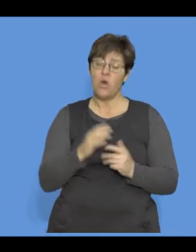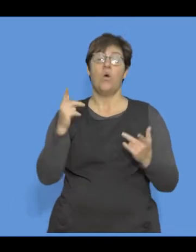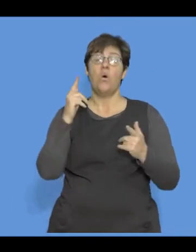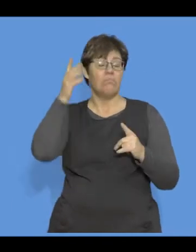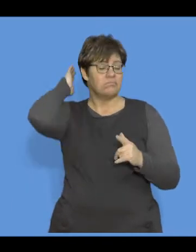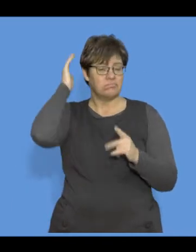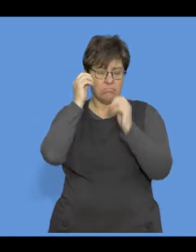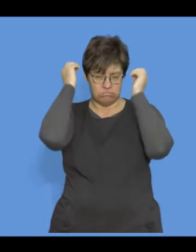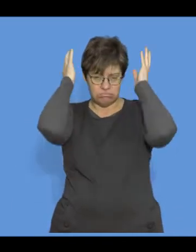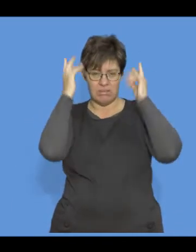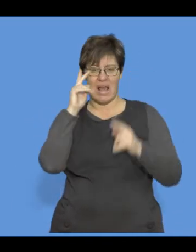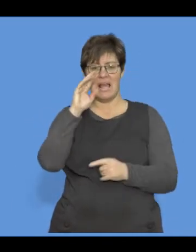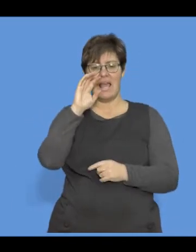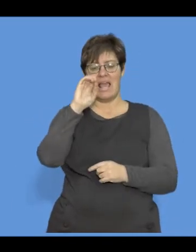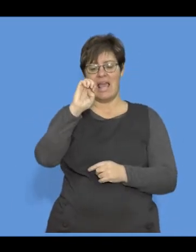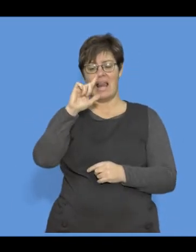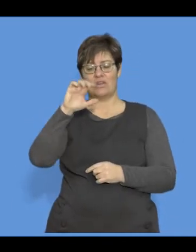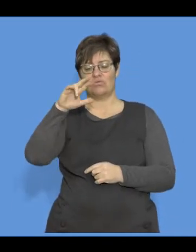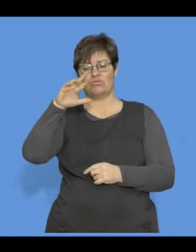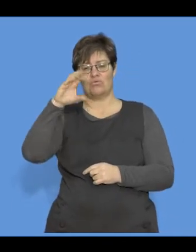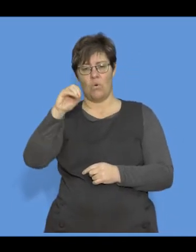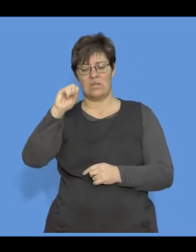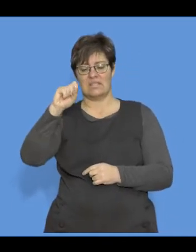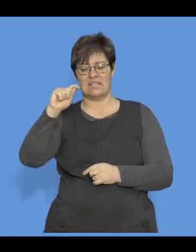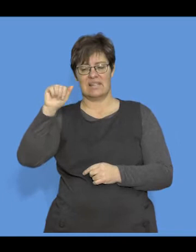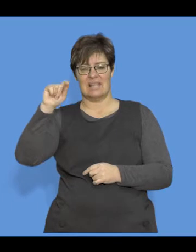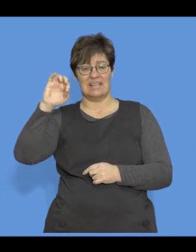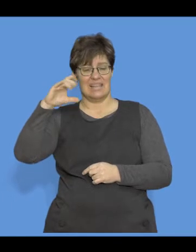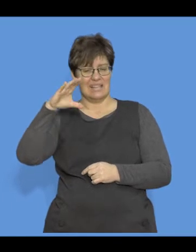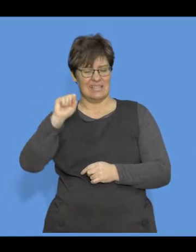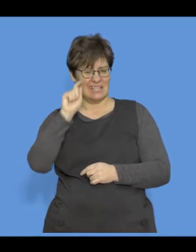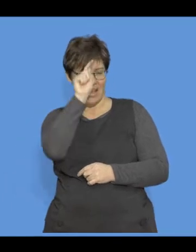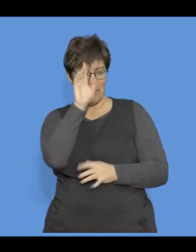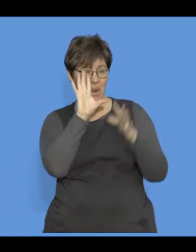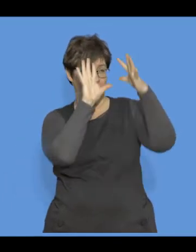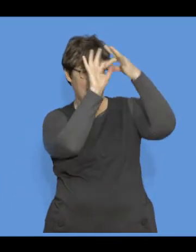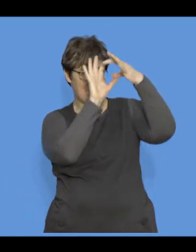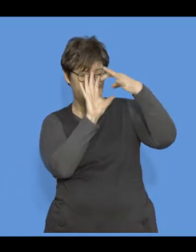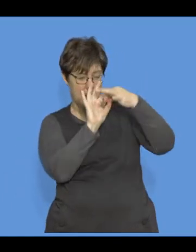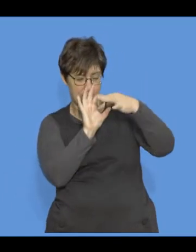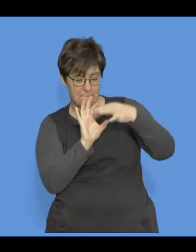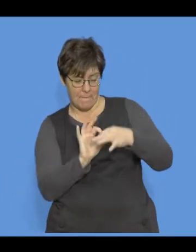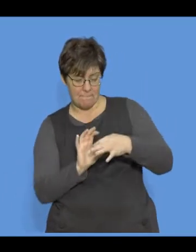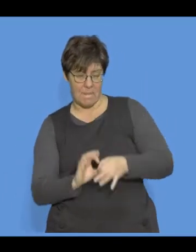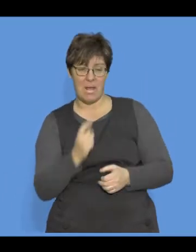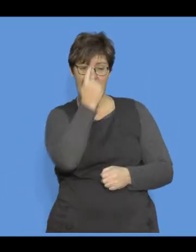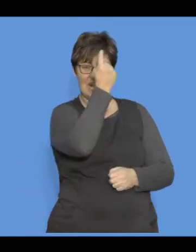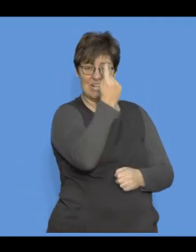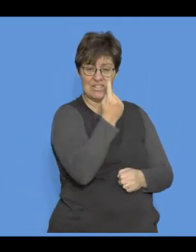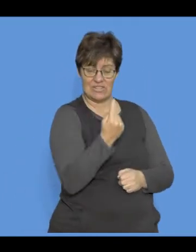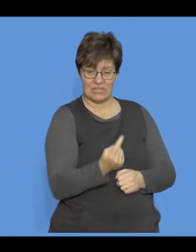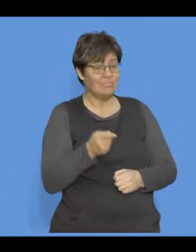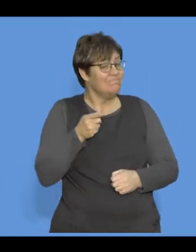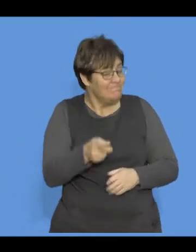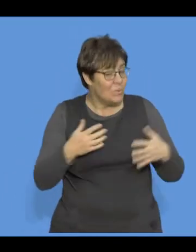And so as you're going through, recognize what each of them relate to. And that's really important